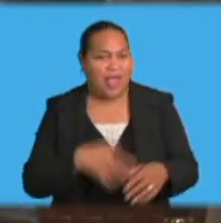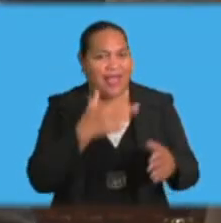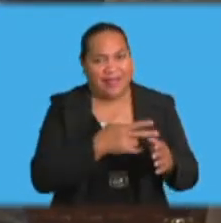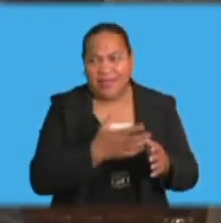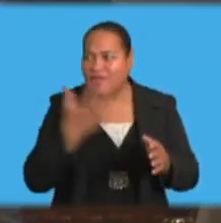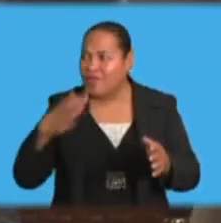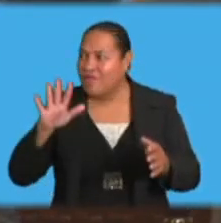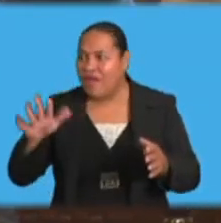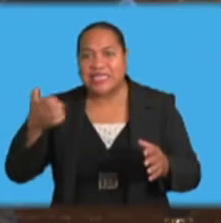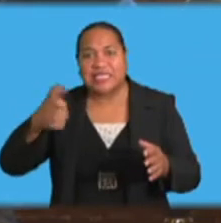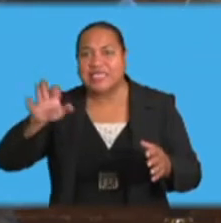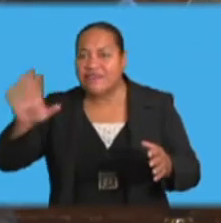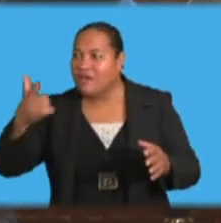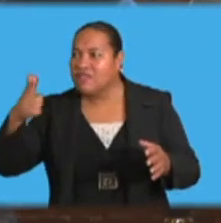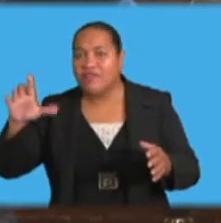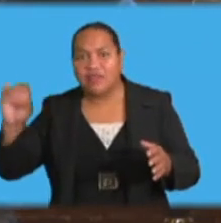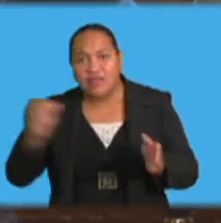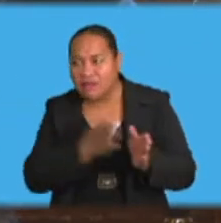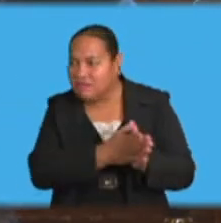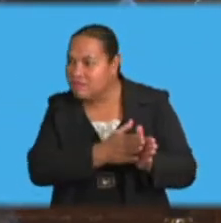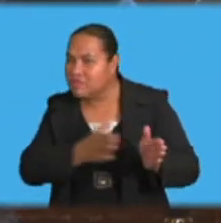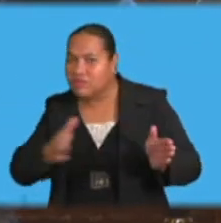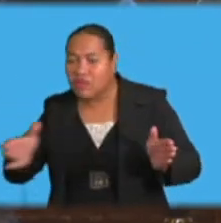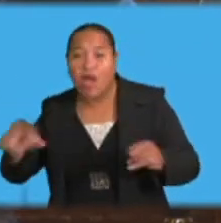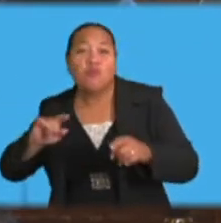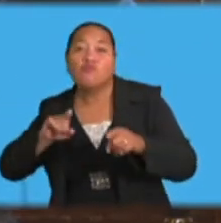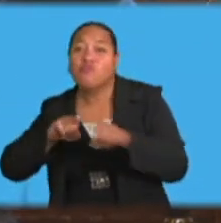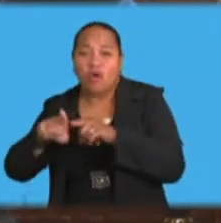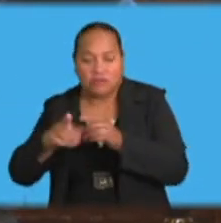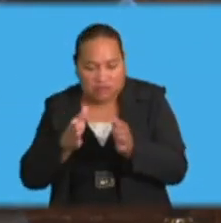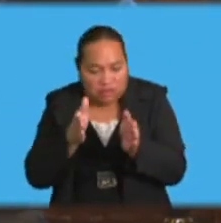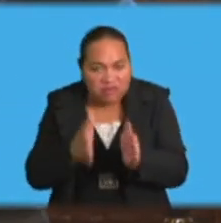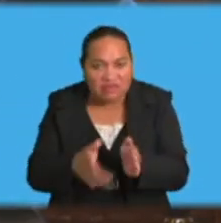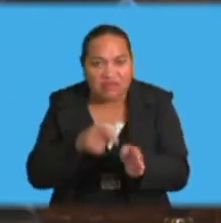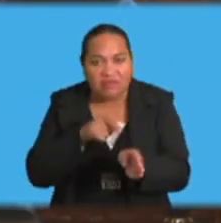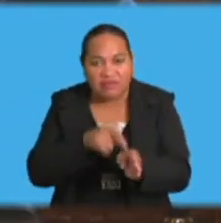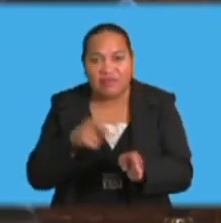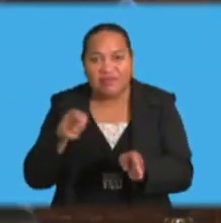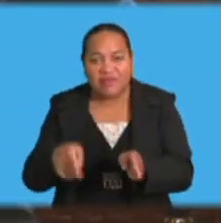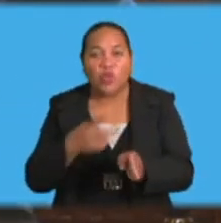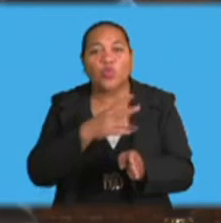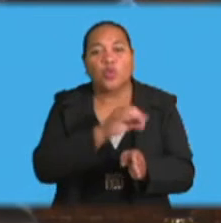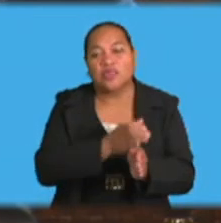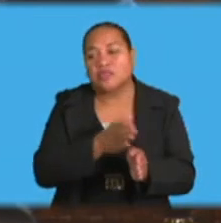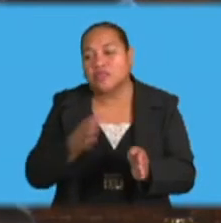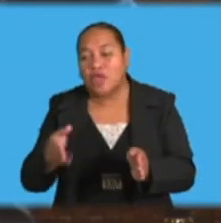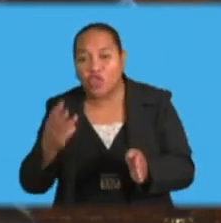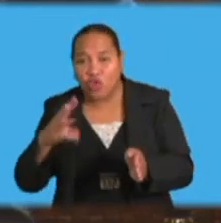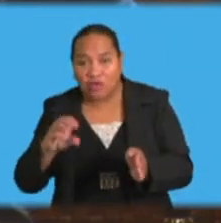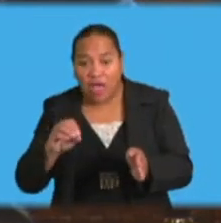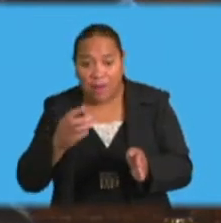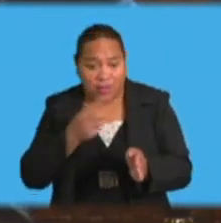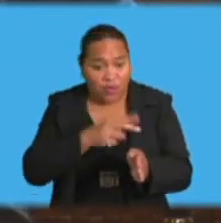65, or some people working up to 70. Vast majority of the cases is for people between the age of 20 to 30 And within